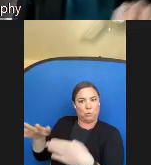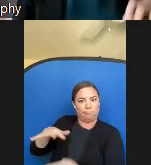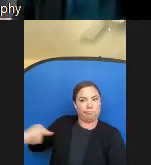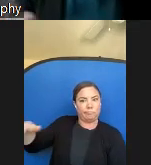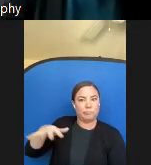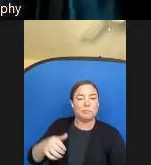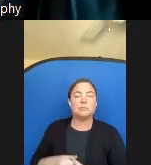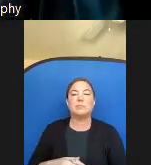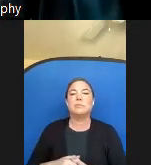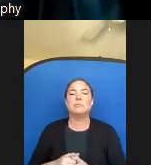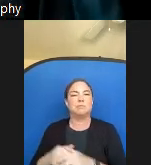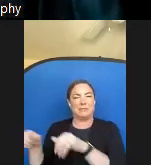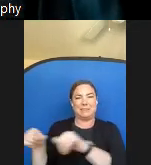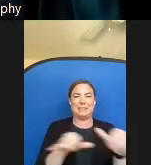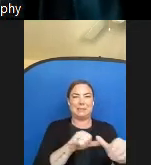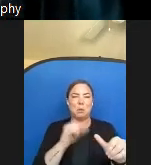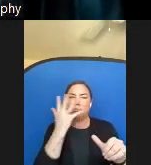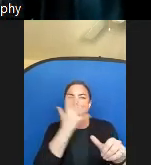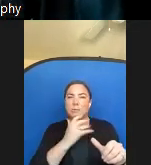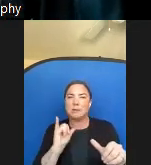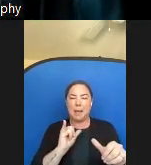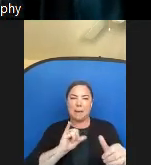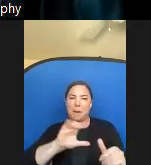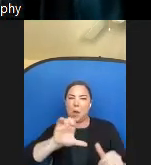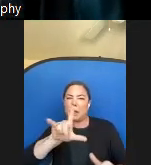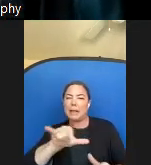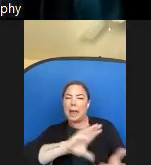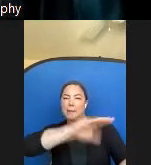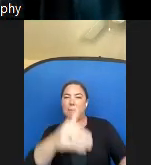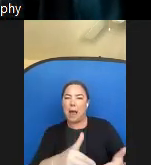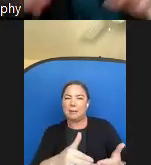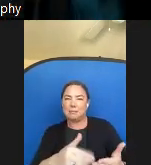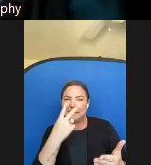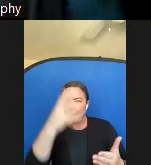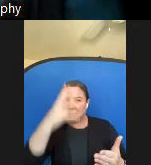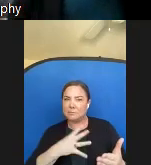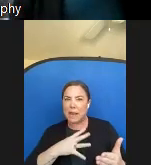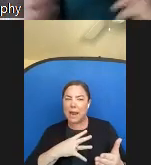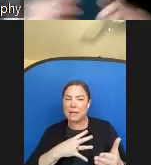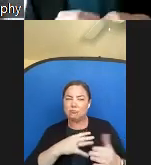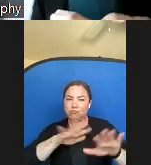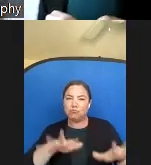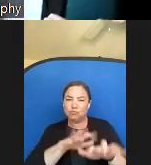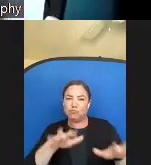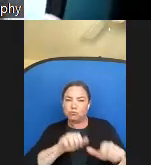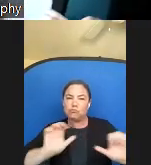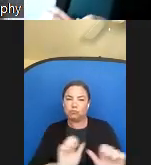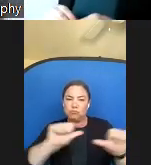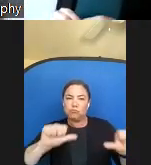similar appearance essentially to the clay pile that you might see this gentleman kind of performing the treading exercise